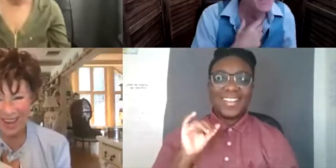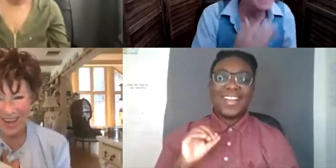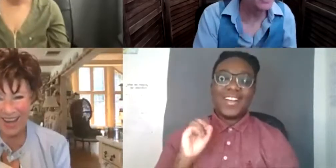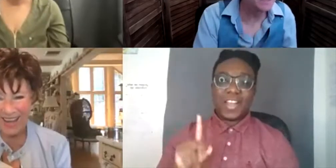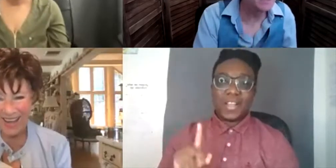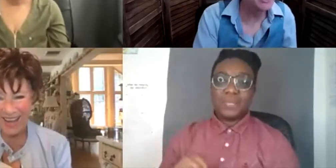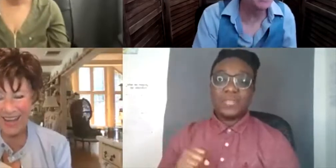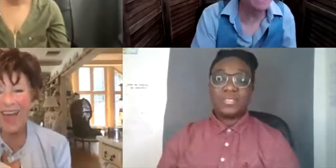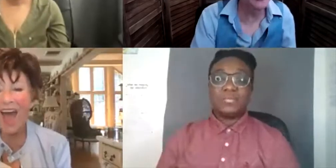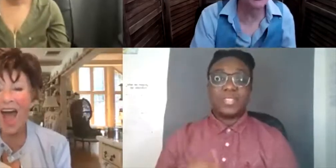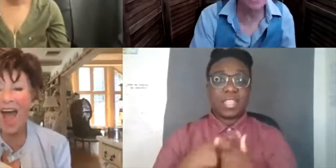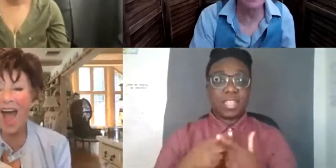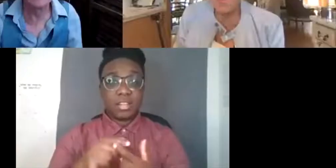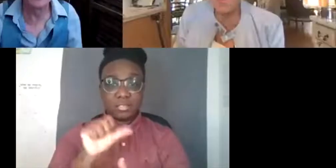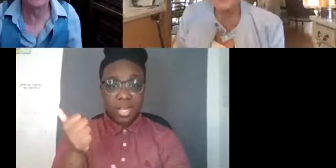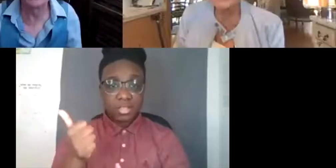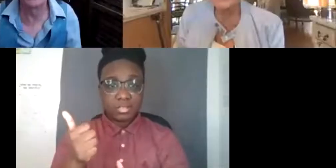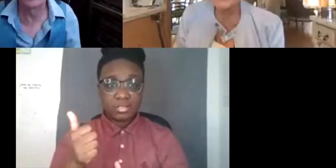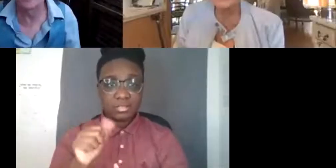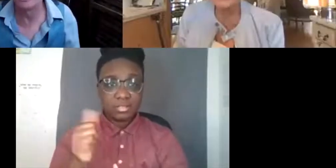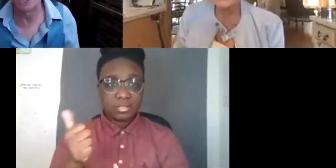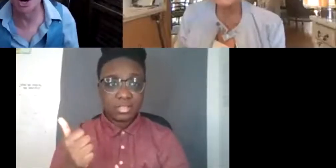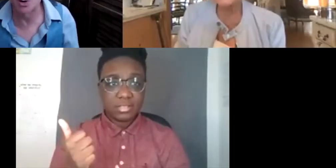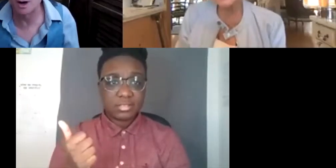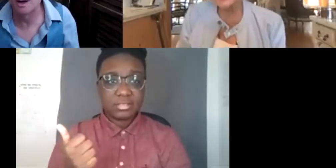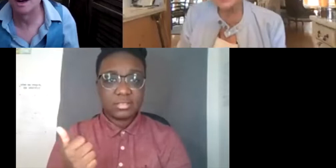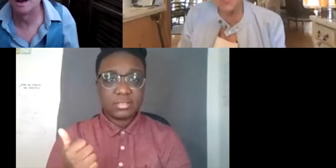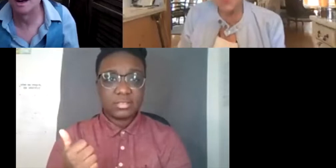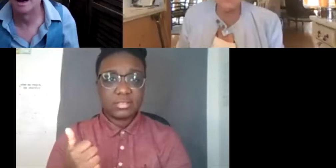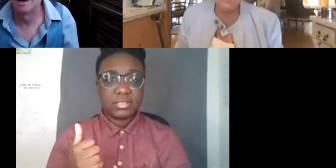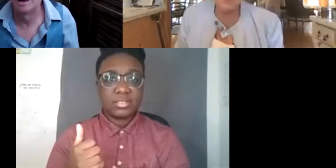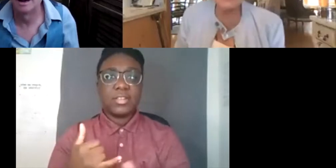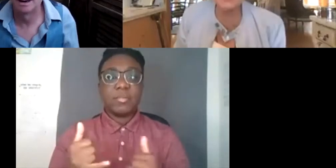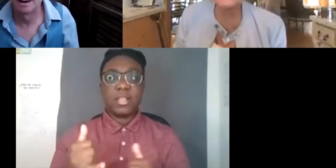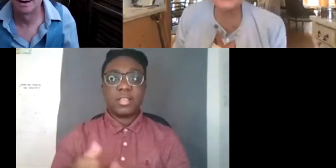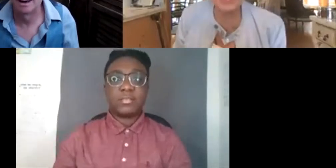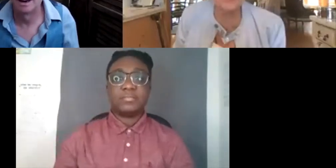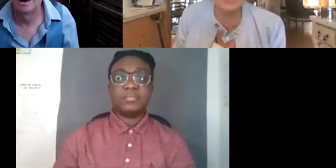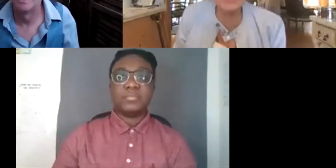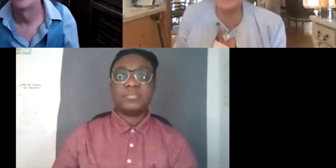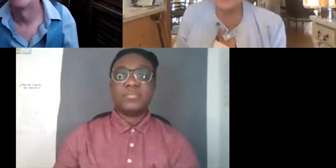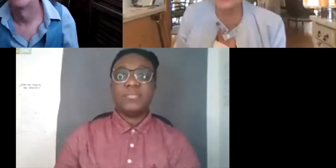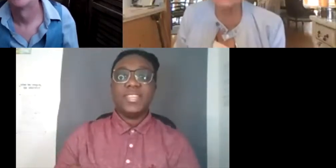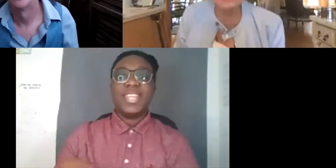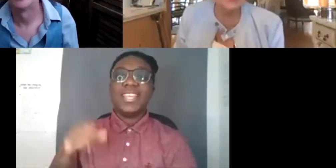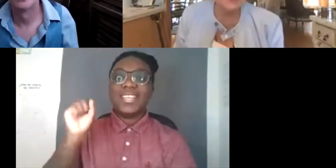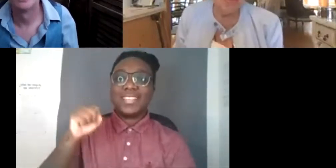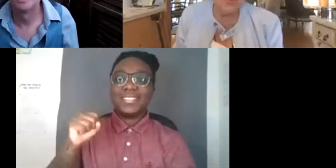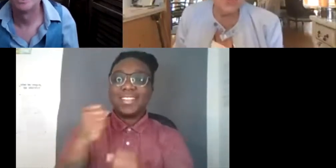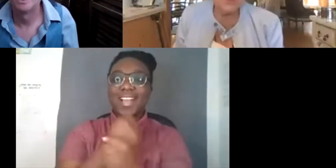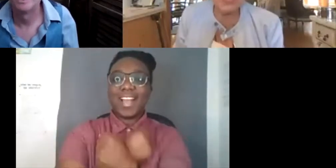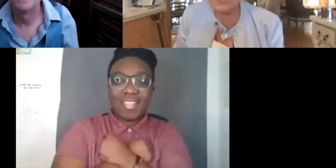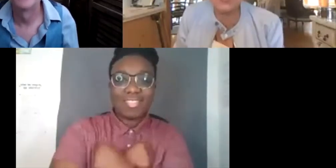And then what else? You played Drew Carey's mother in The Drew Carey Show. Oh, I love Drew Carey and I love being his